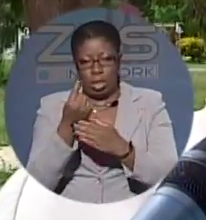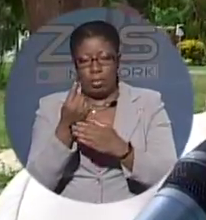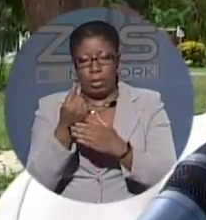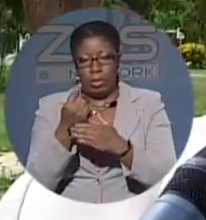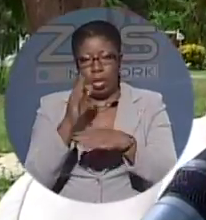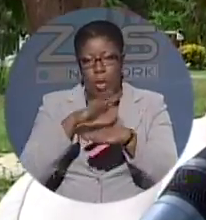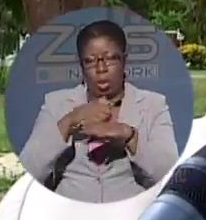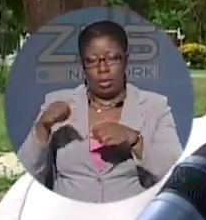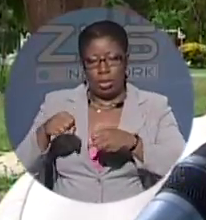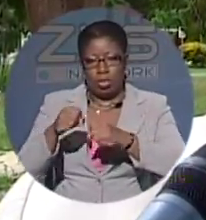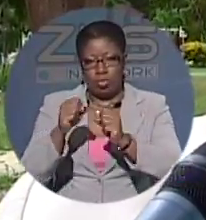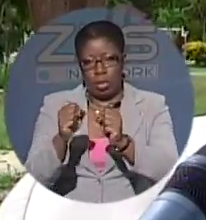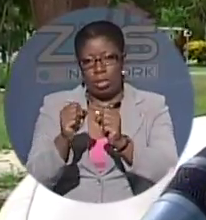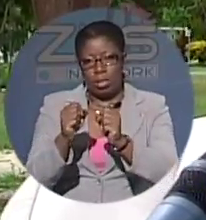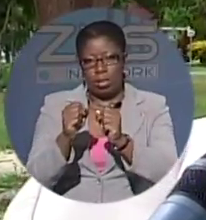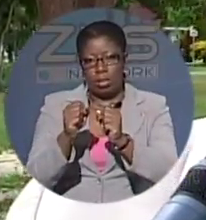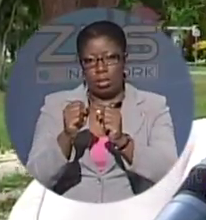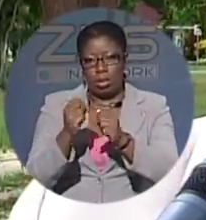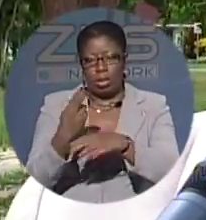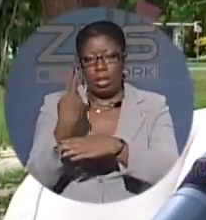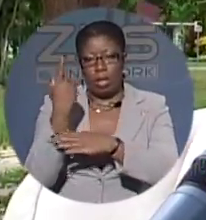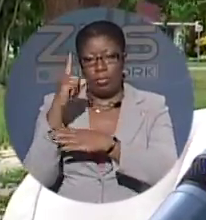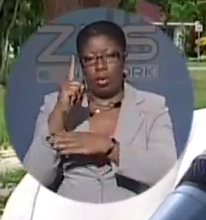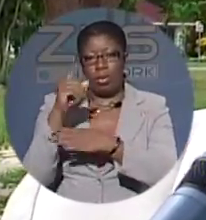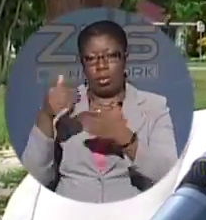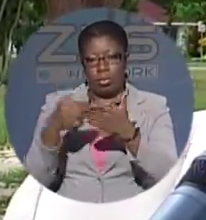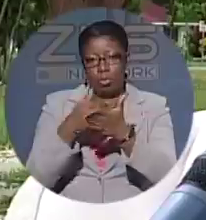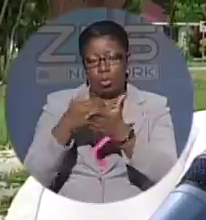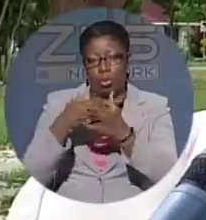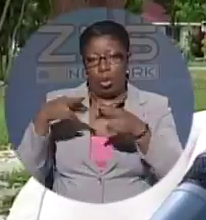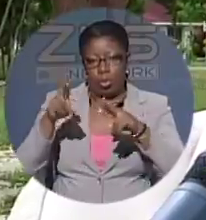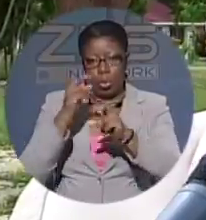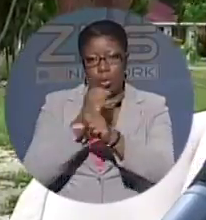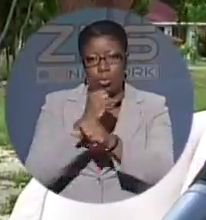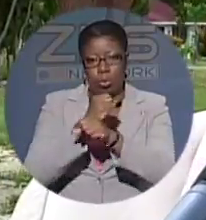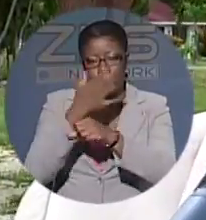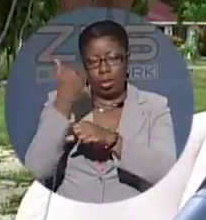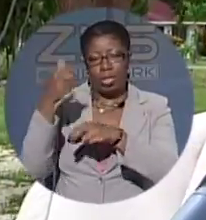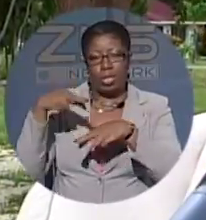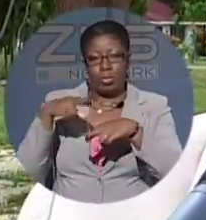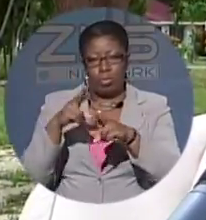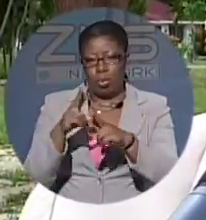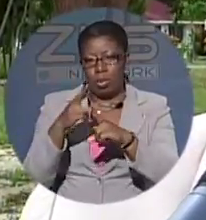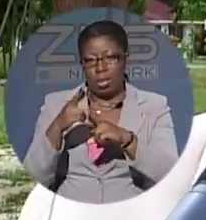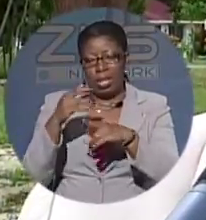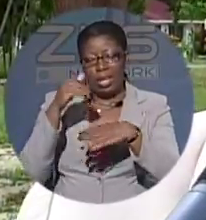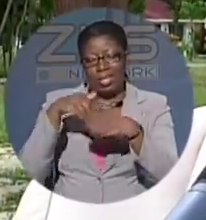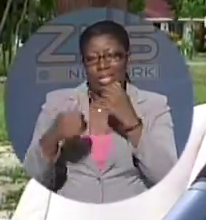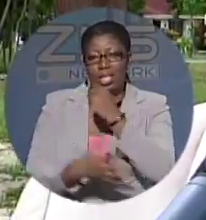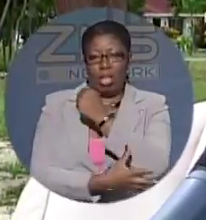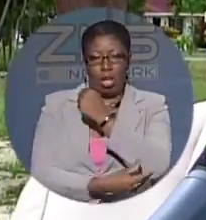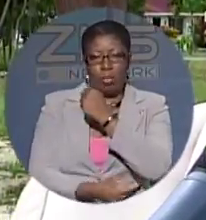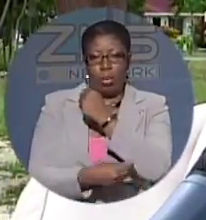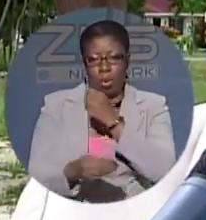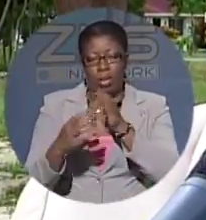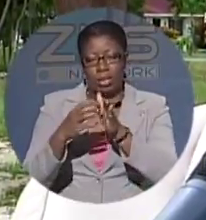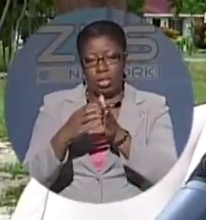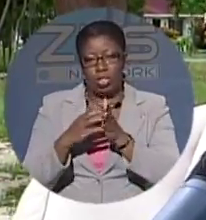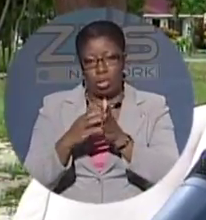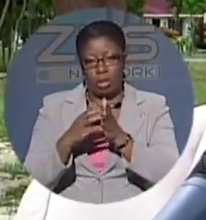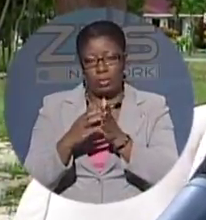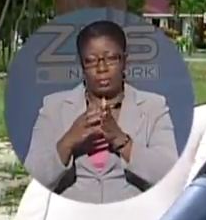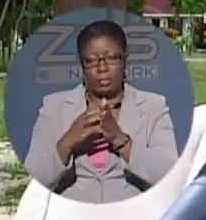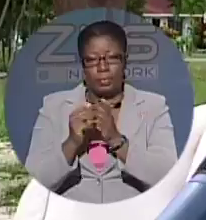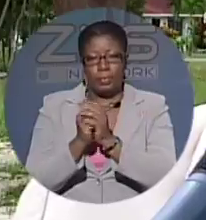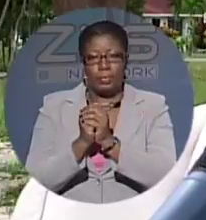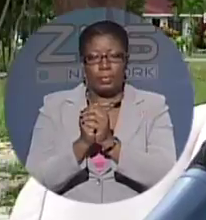looking forward to the upcoming road work, because our roads are in extremely poor condition. So we're looking forward to